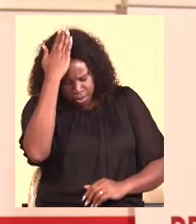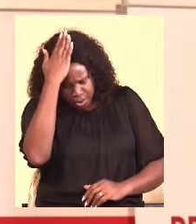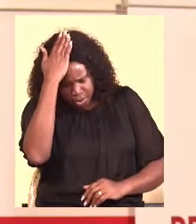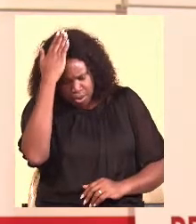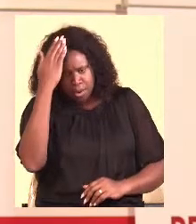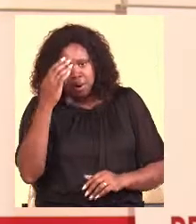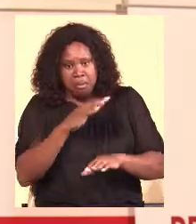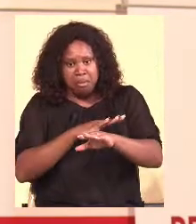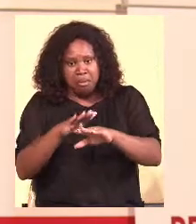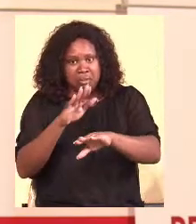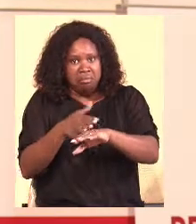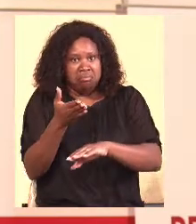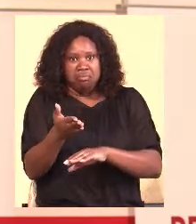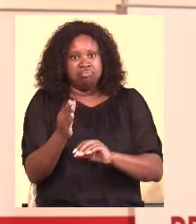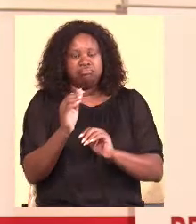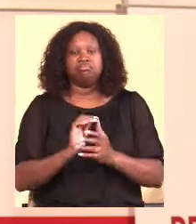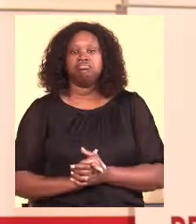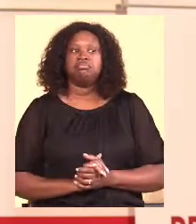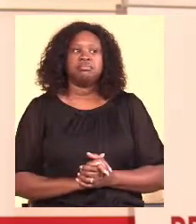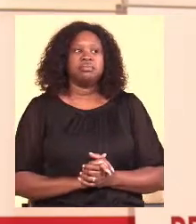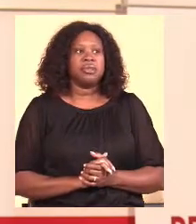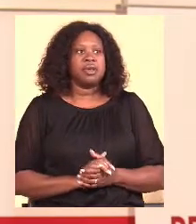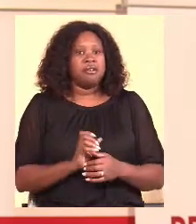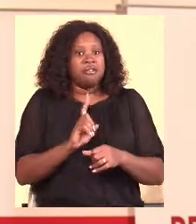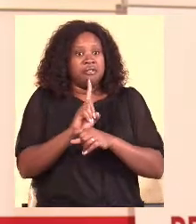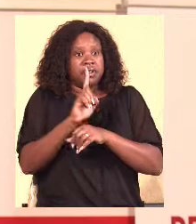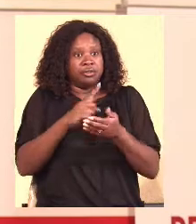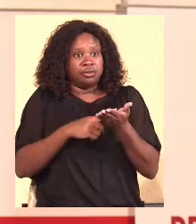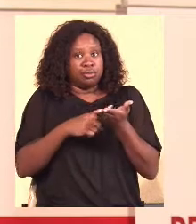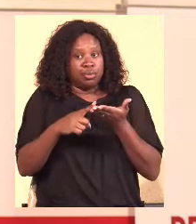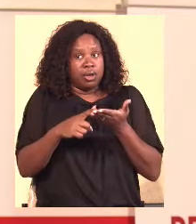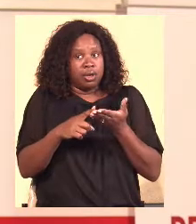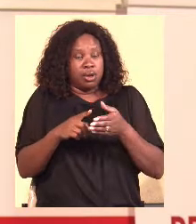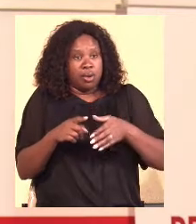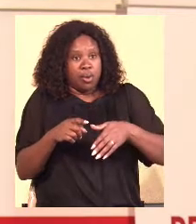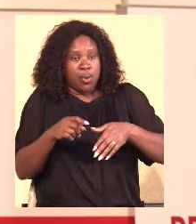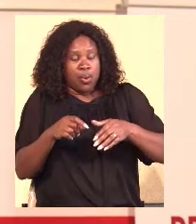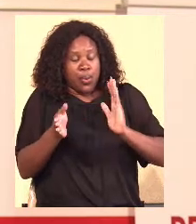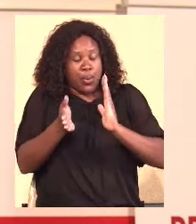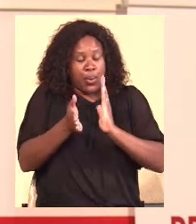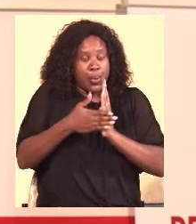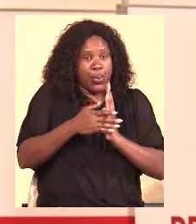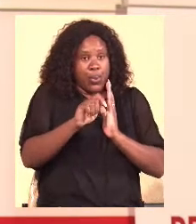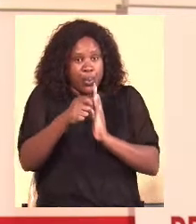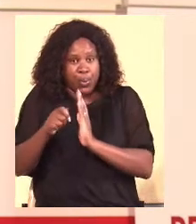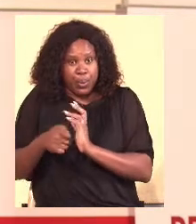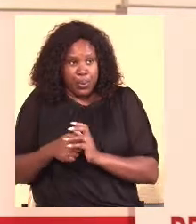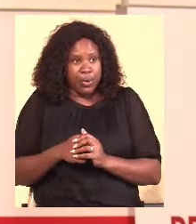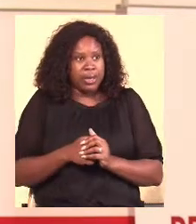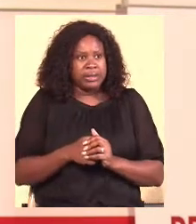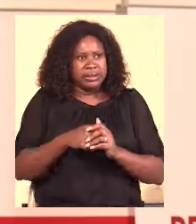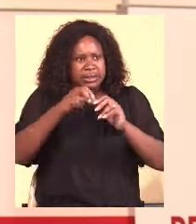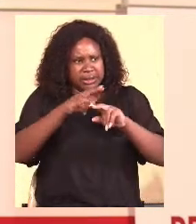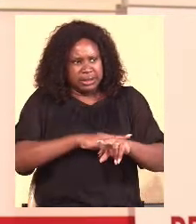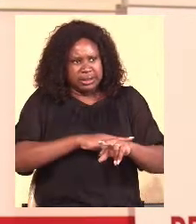under this mode. The first week of the lockdown meant a